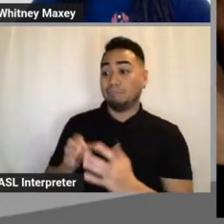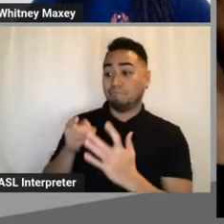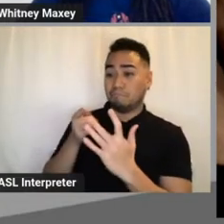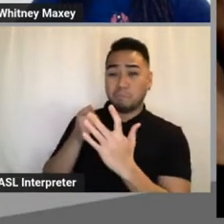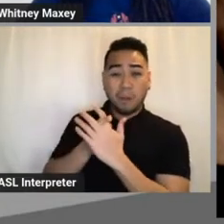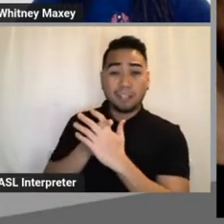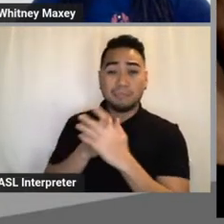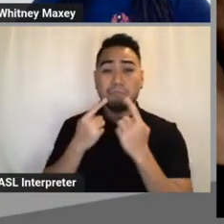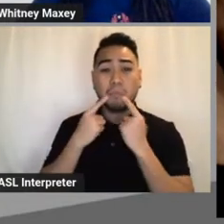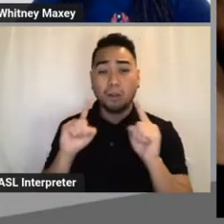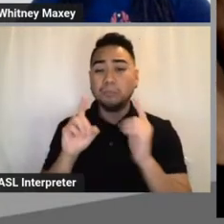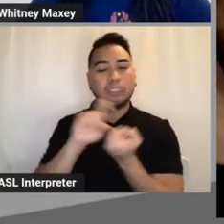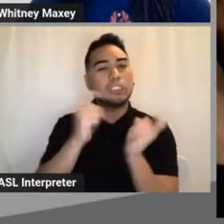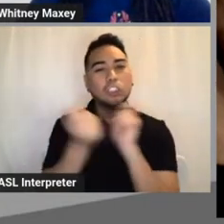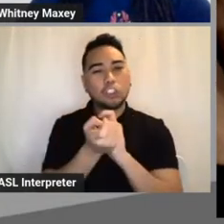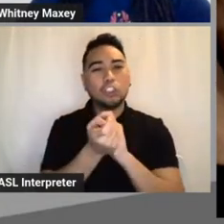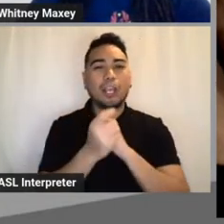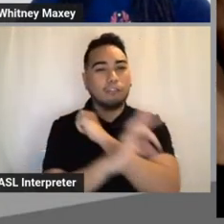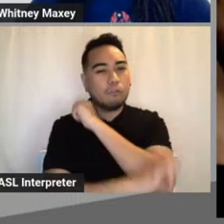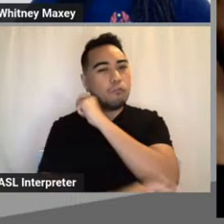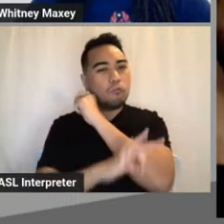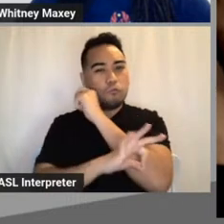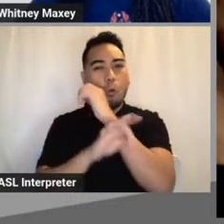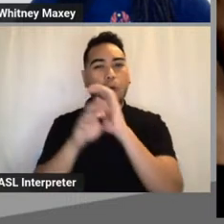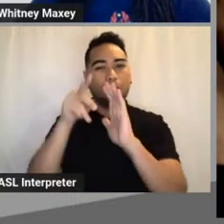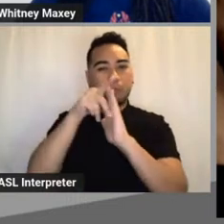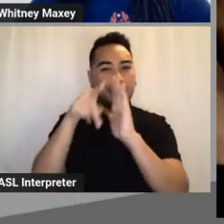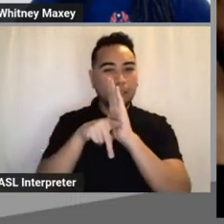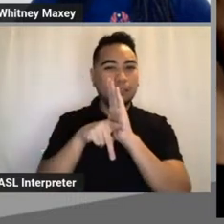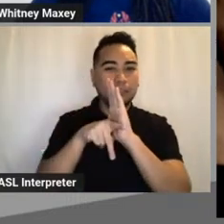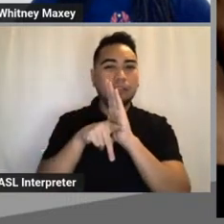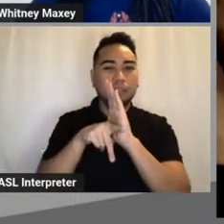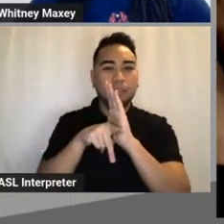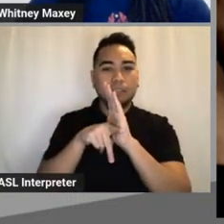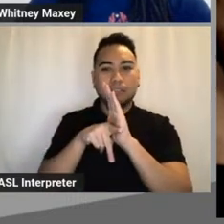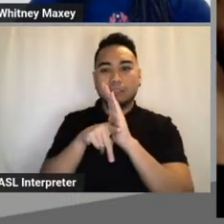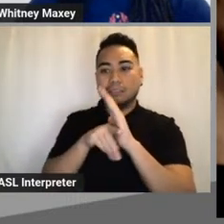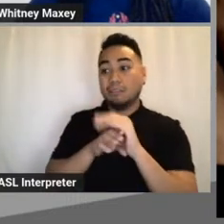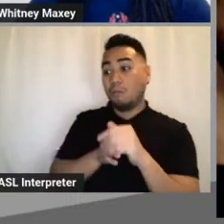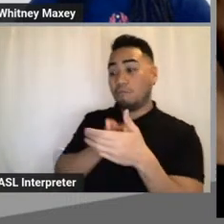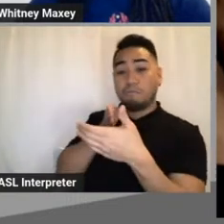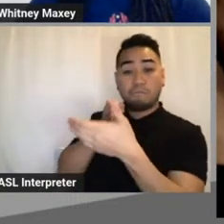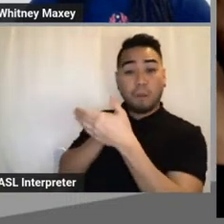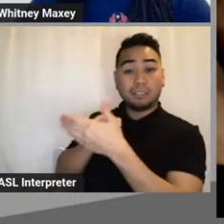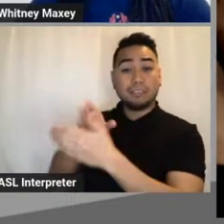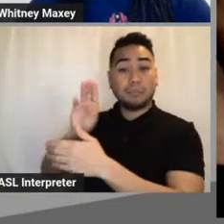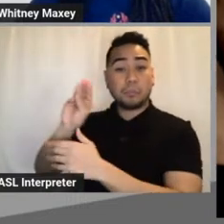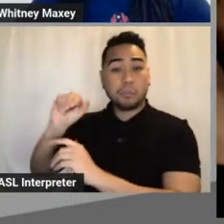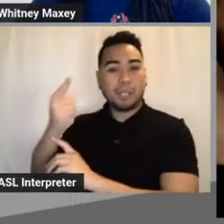in US foreign policy. The fight against MAGA is part of the fight for Palestinian rights.